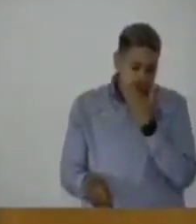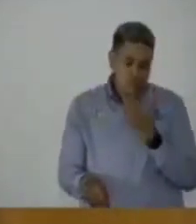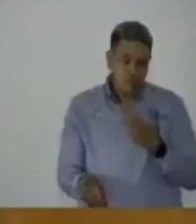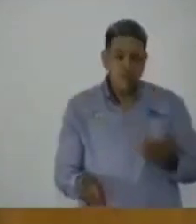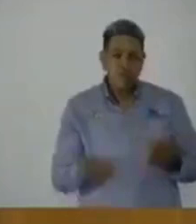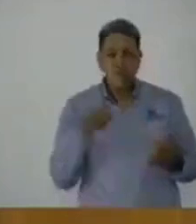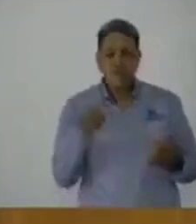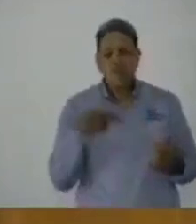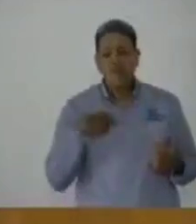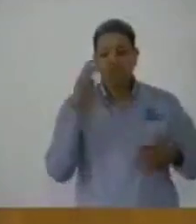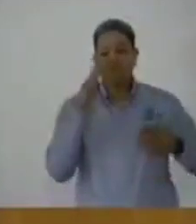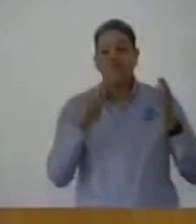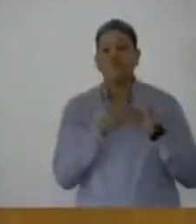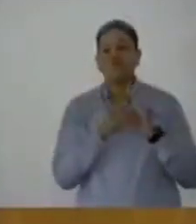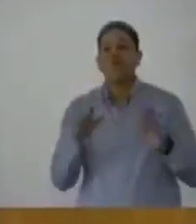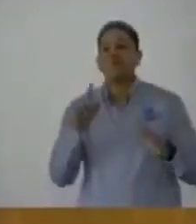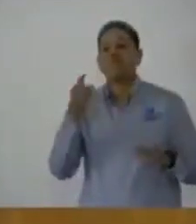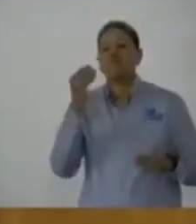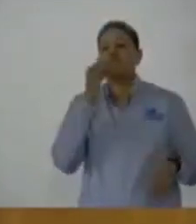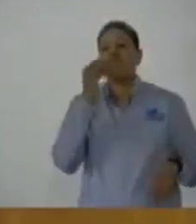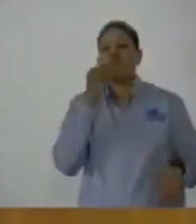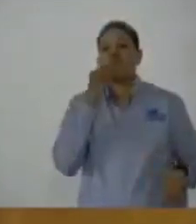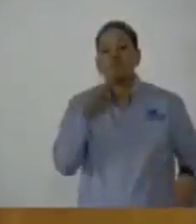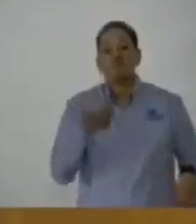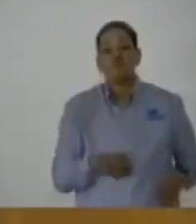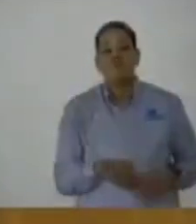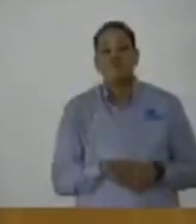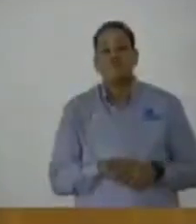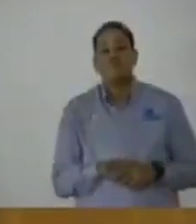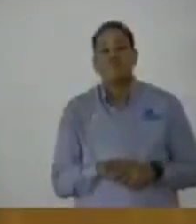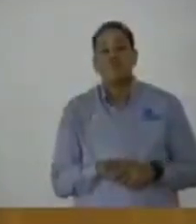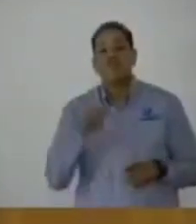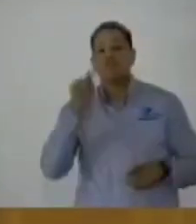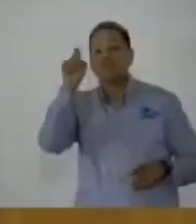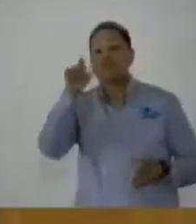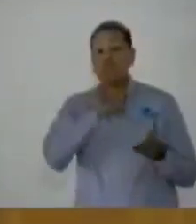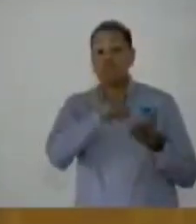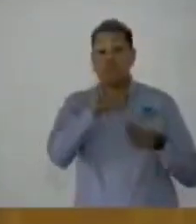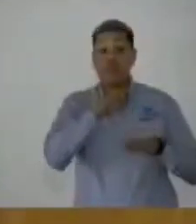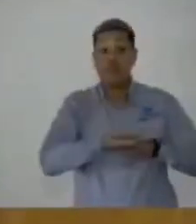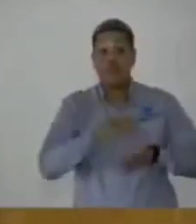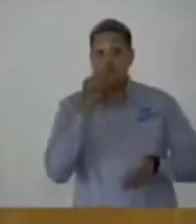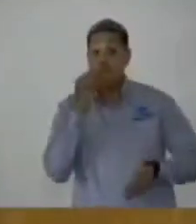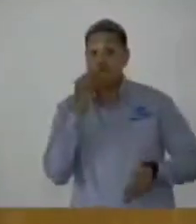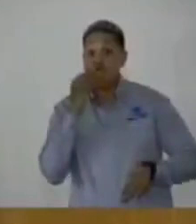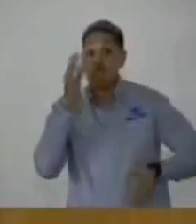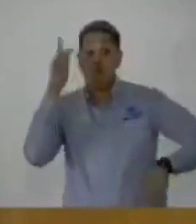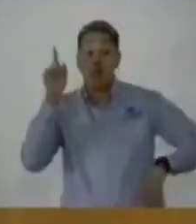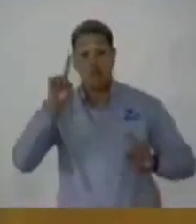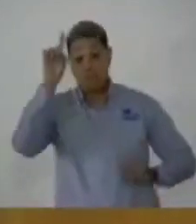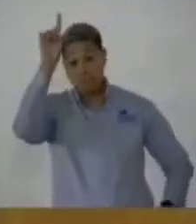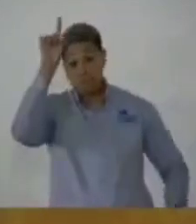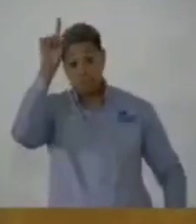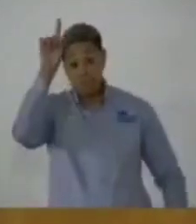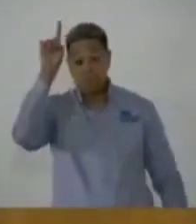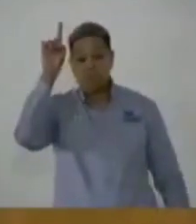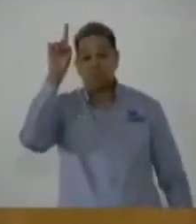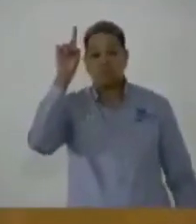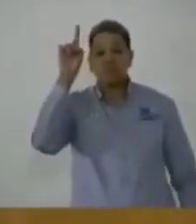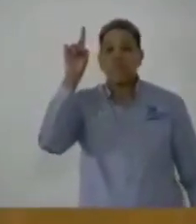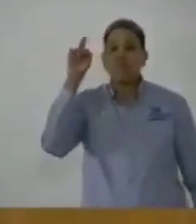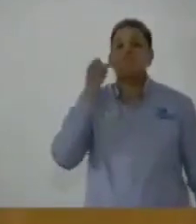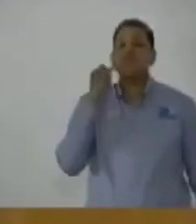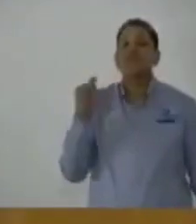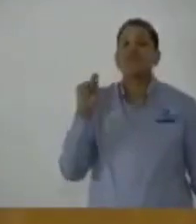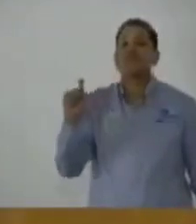So I'm going to use food. Now, the tax paid on food will increase if the